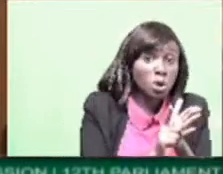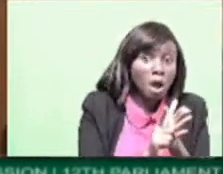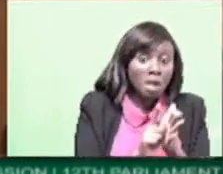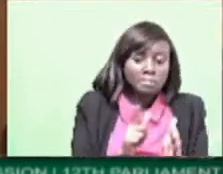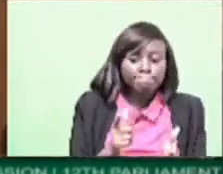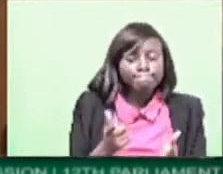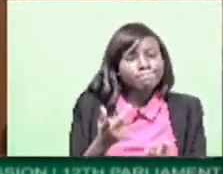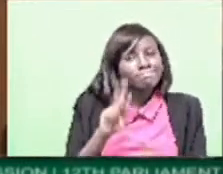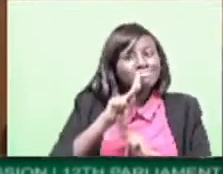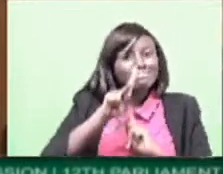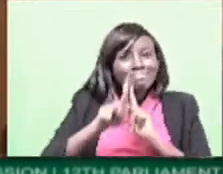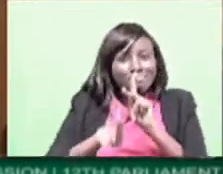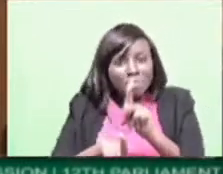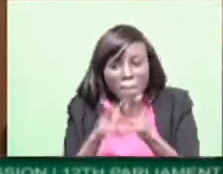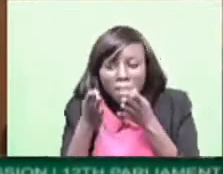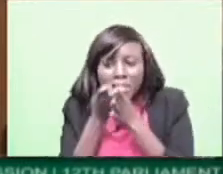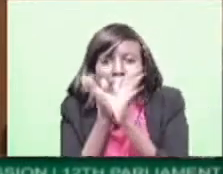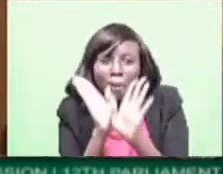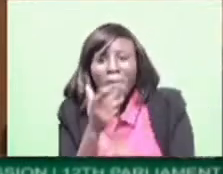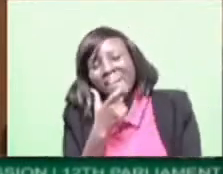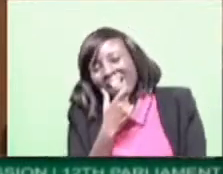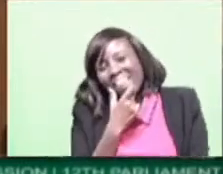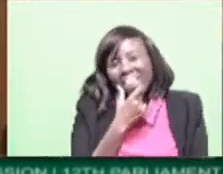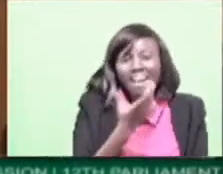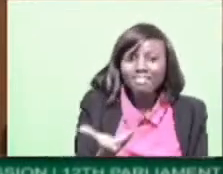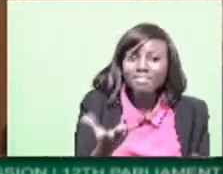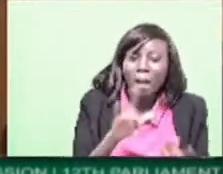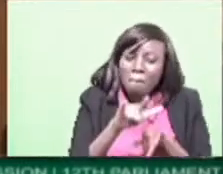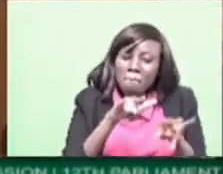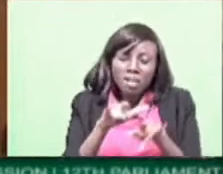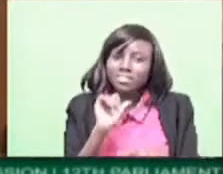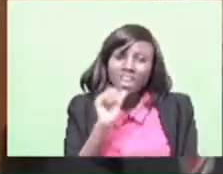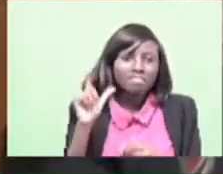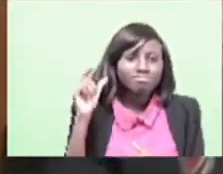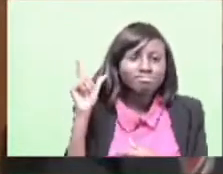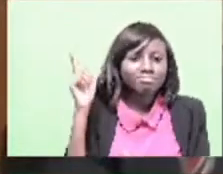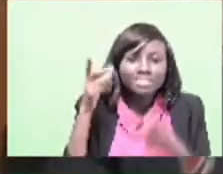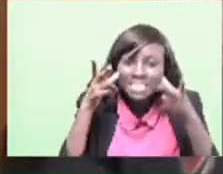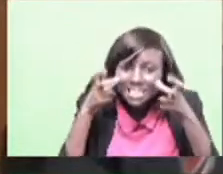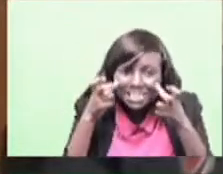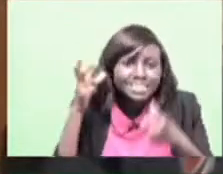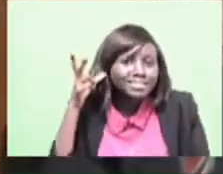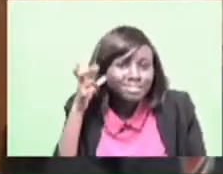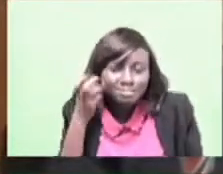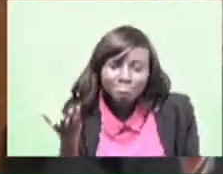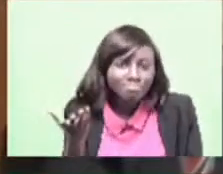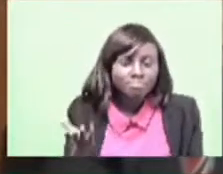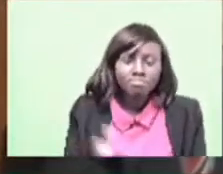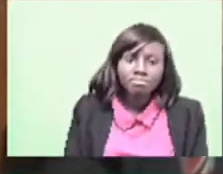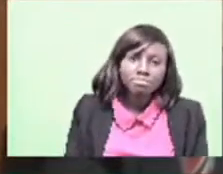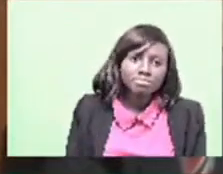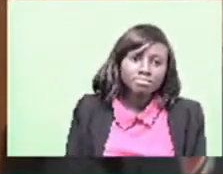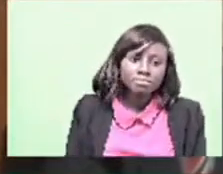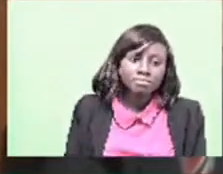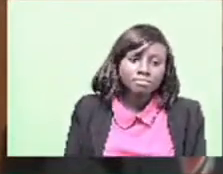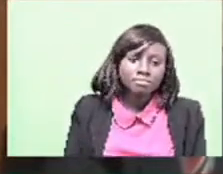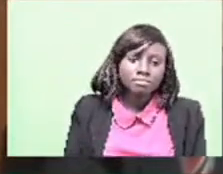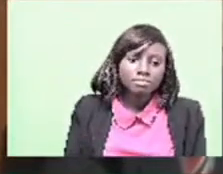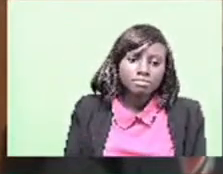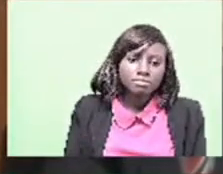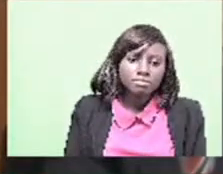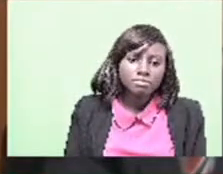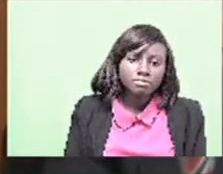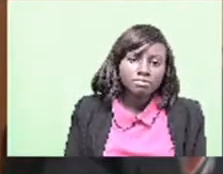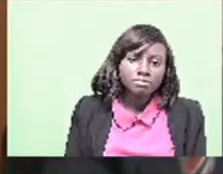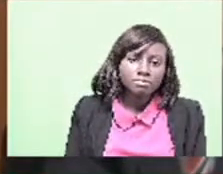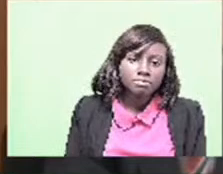like to have based on this legislation. And those were the expert words of both their medical fraternity and their legal fraternity, Madam